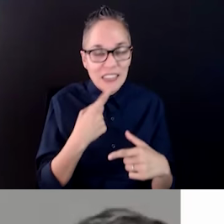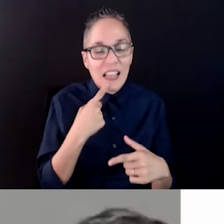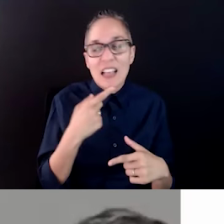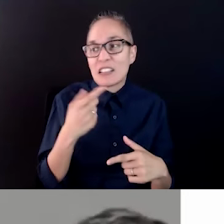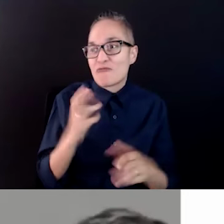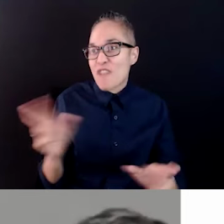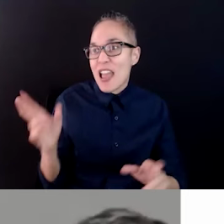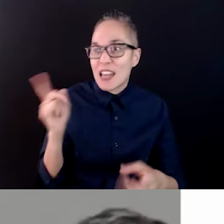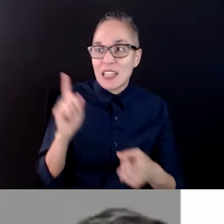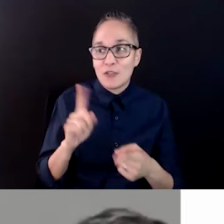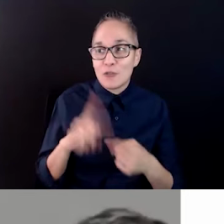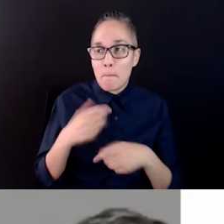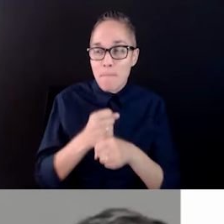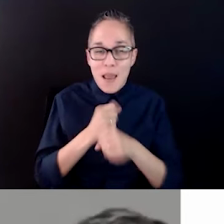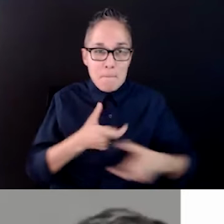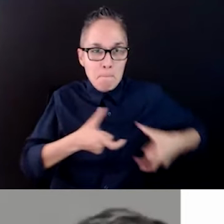Yep.